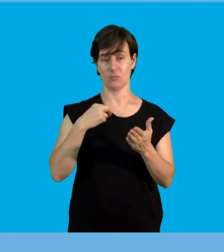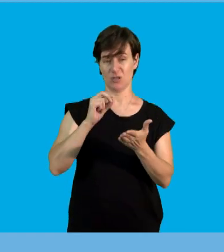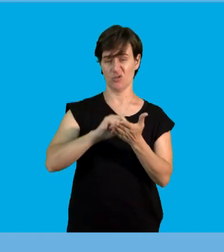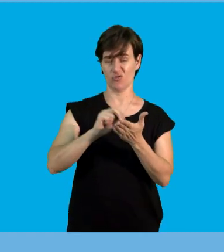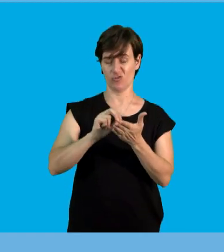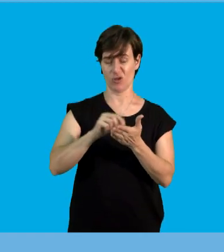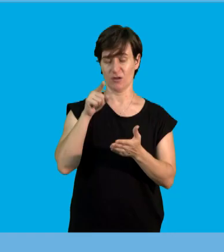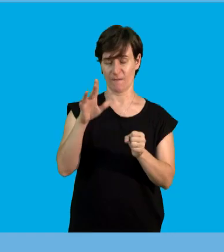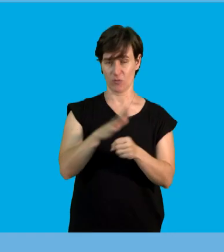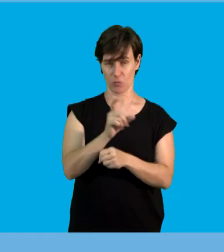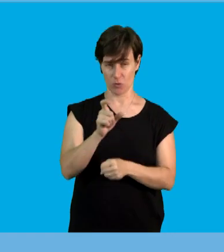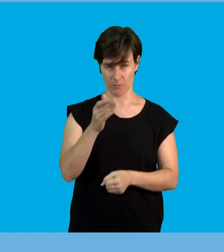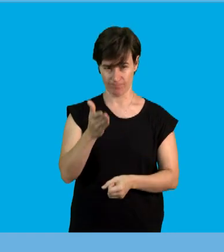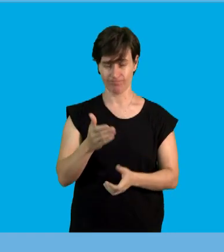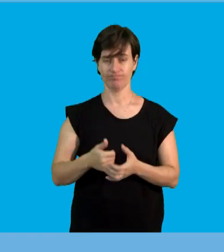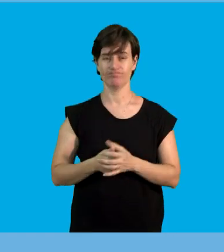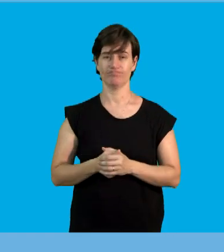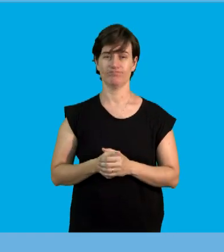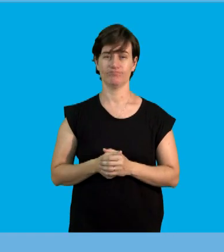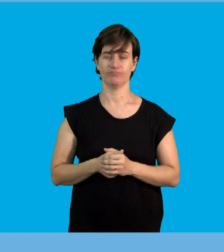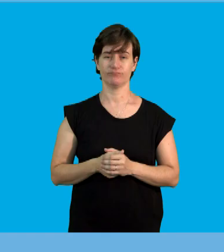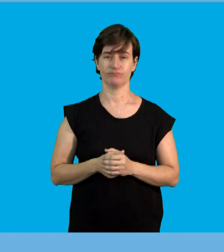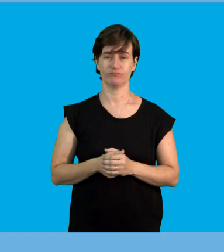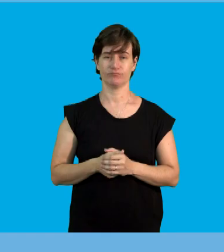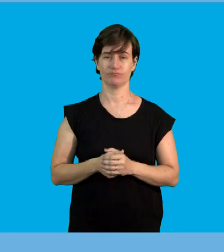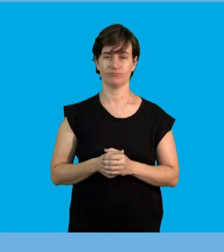one is, or let's just write it, diagram